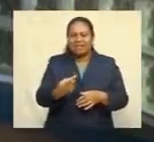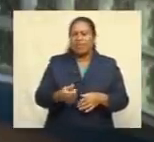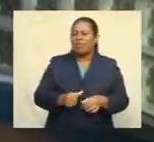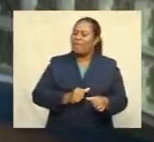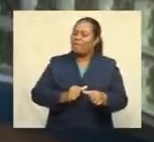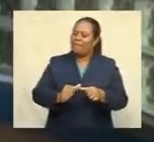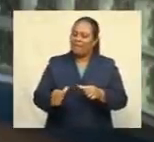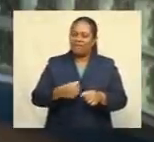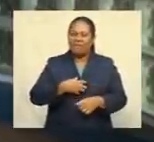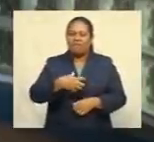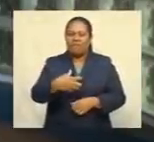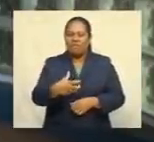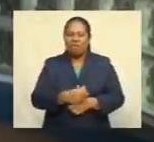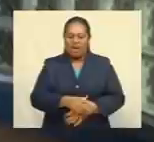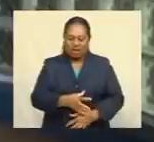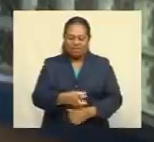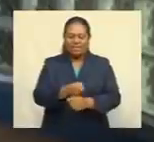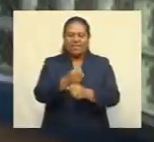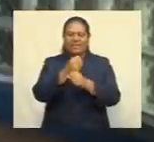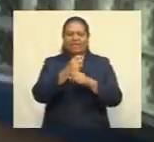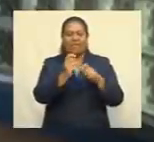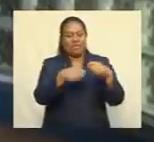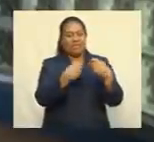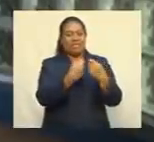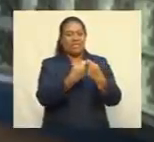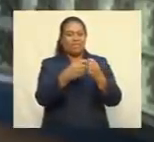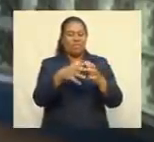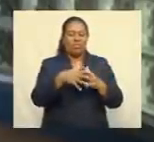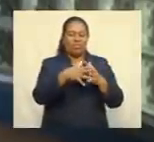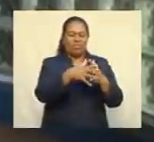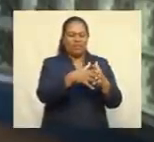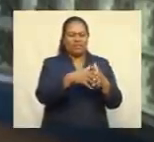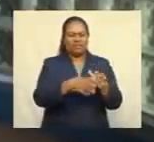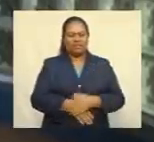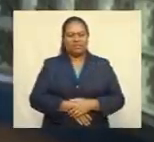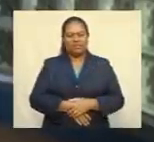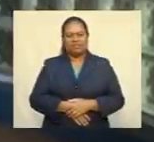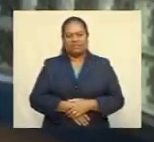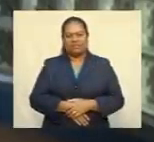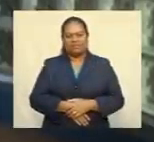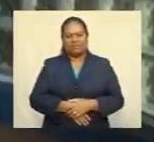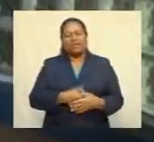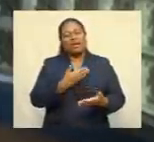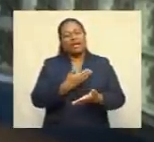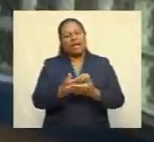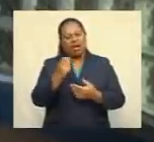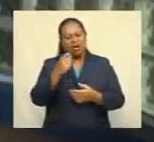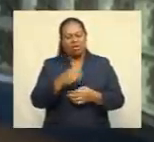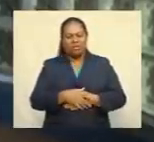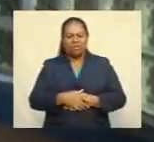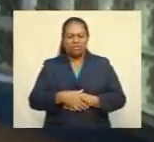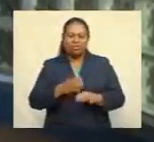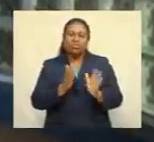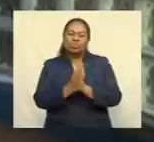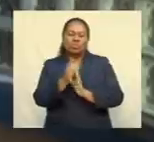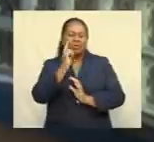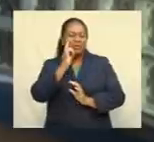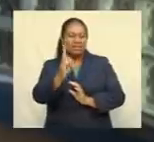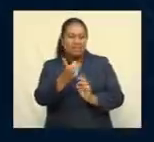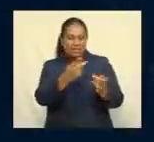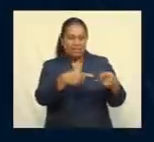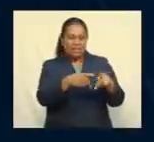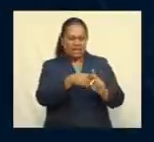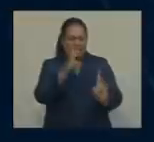better update from the team out in the west as to how they're going to actually strategize themselves to cover that area and screen